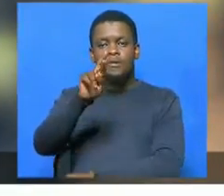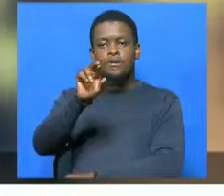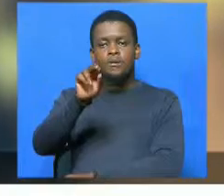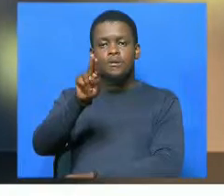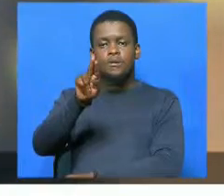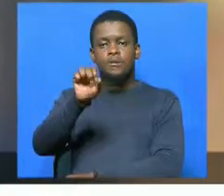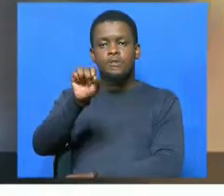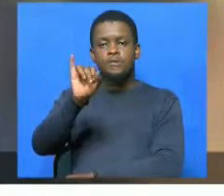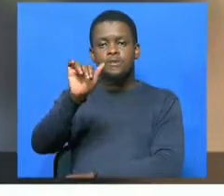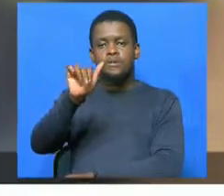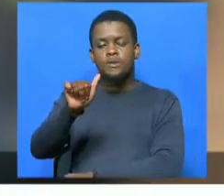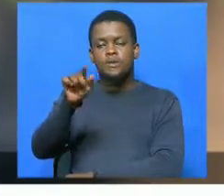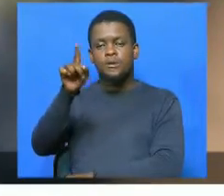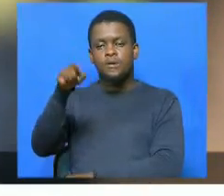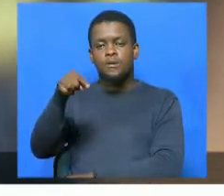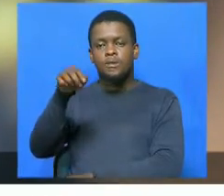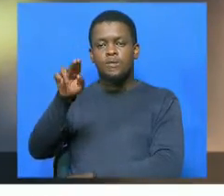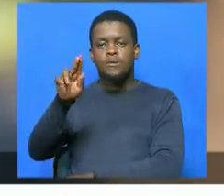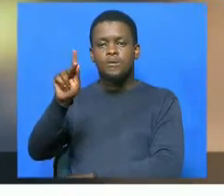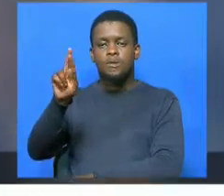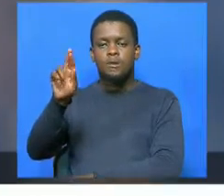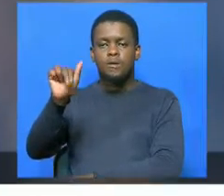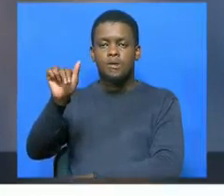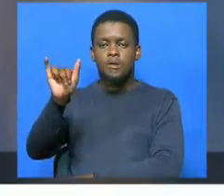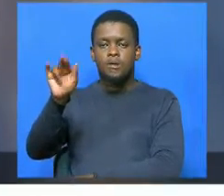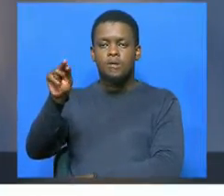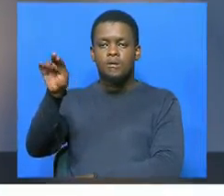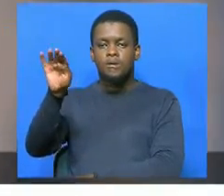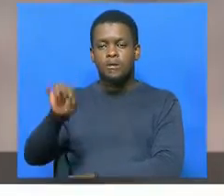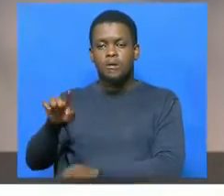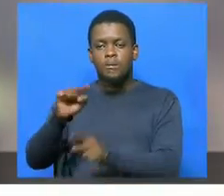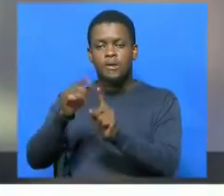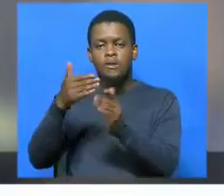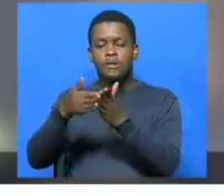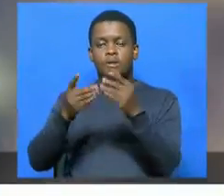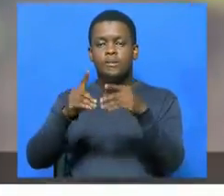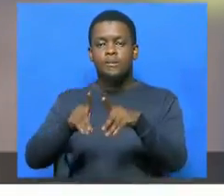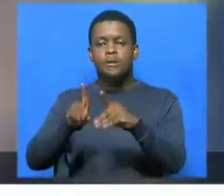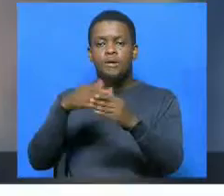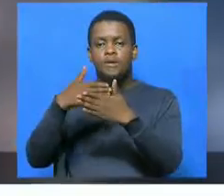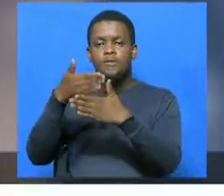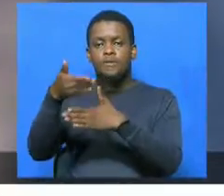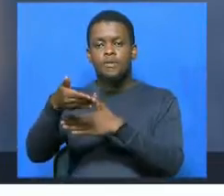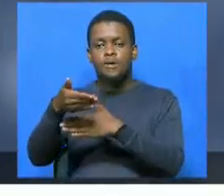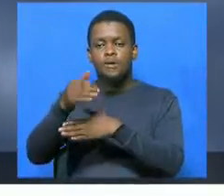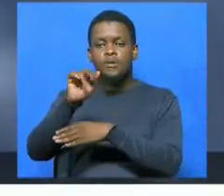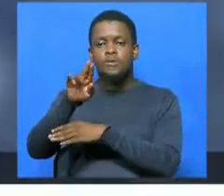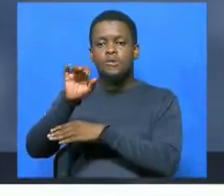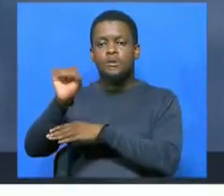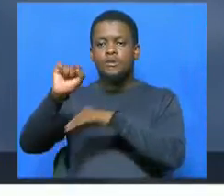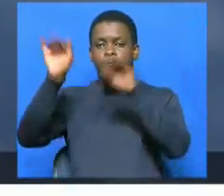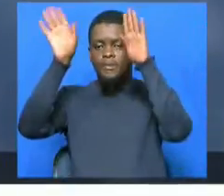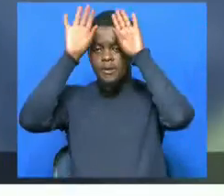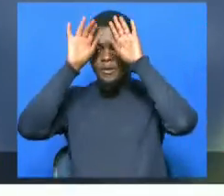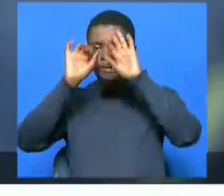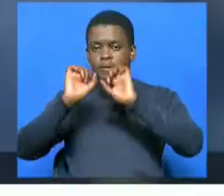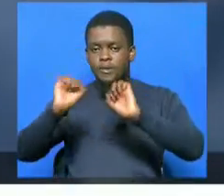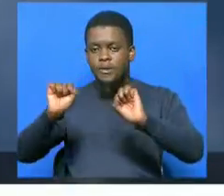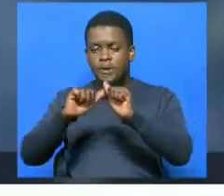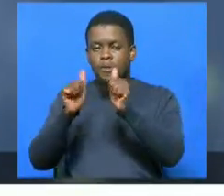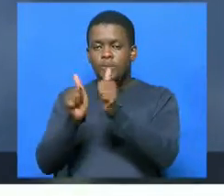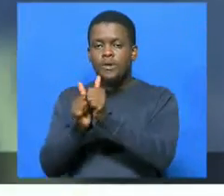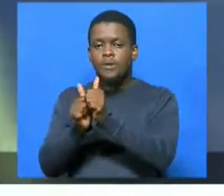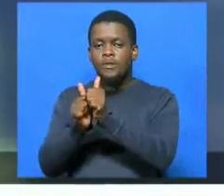in the Saudi capital, Riyadh. The talks comes after a phone call between U.S. President Donald Trump and Russian